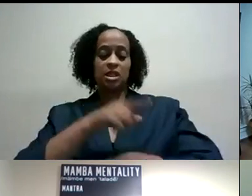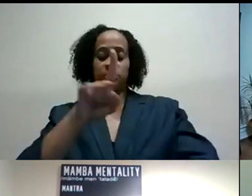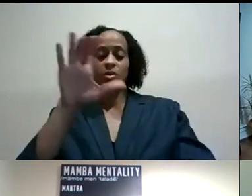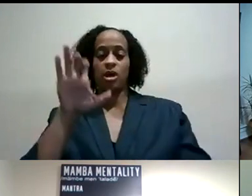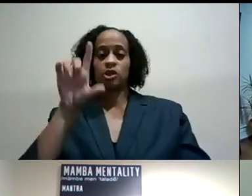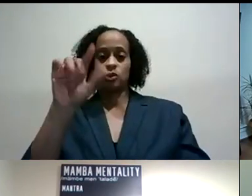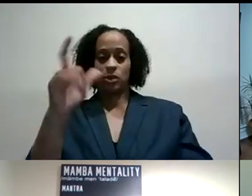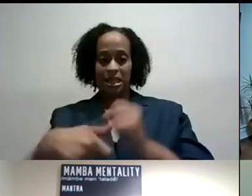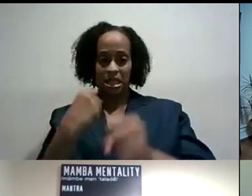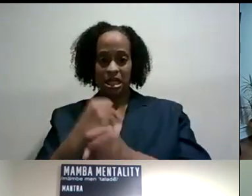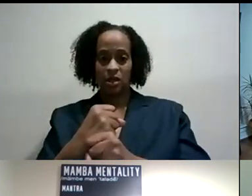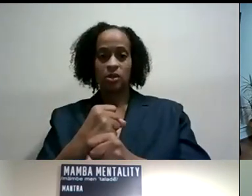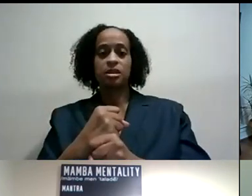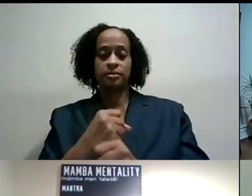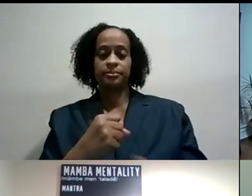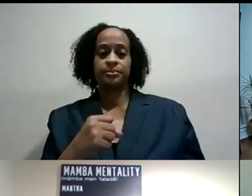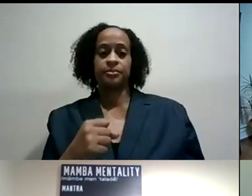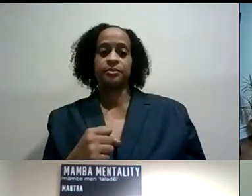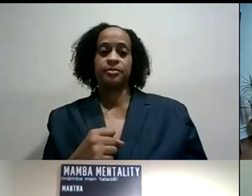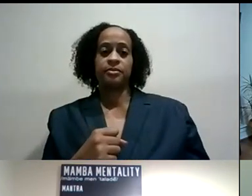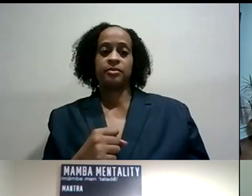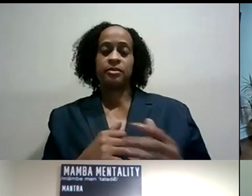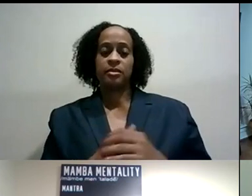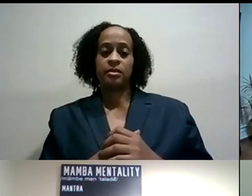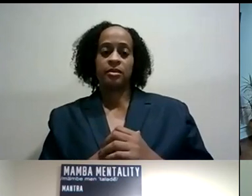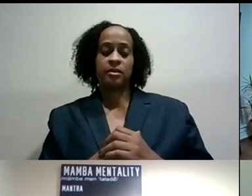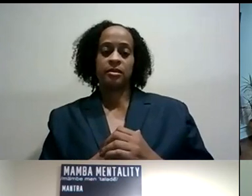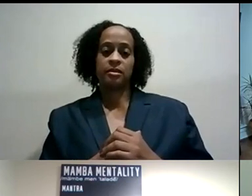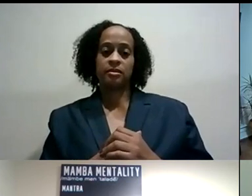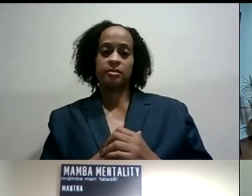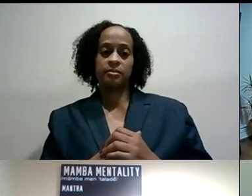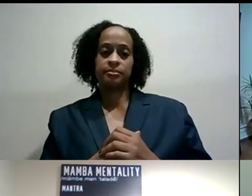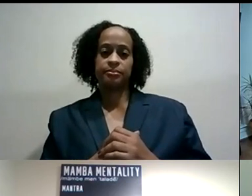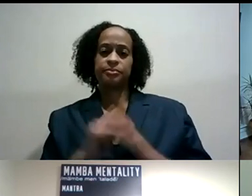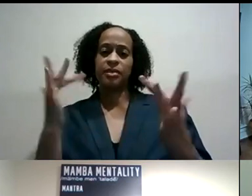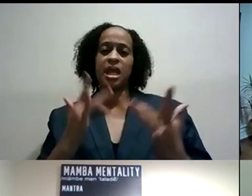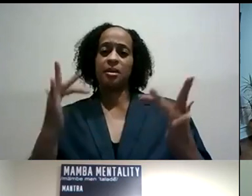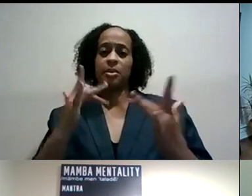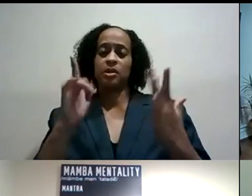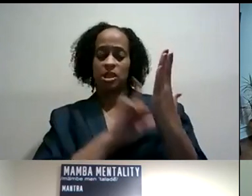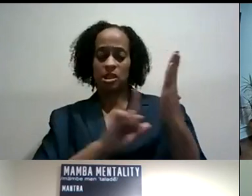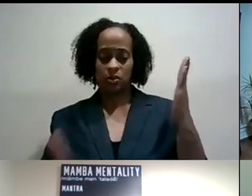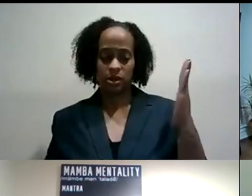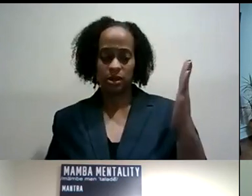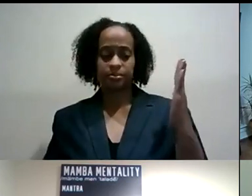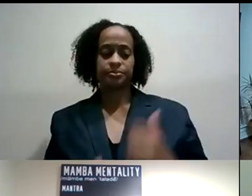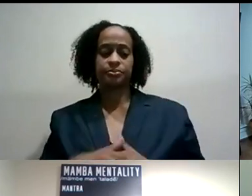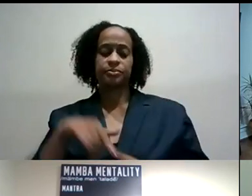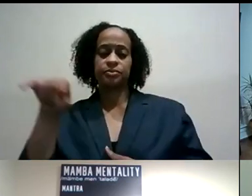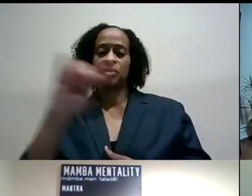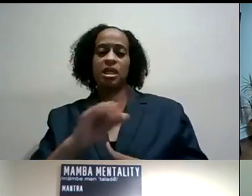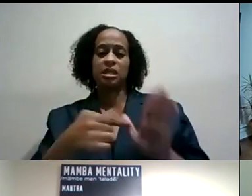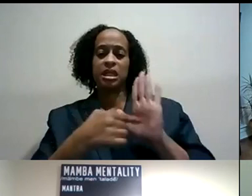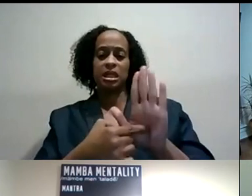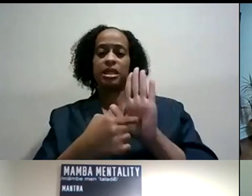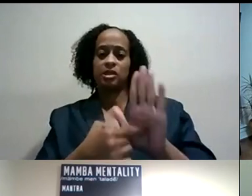years. Have mercy, Lord. Yes. And this is an indication